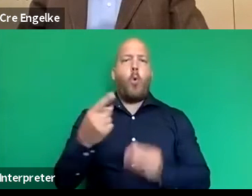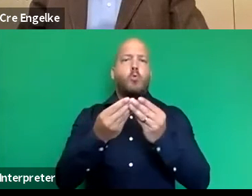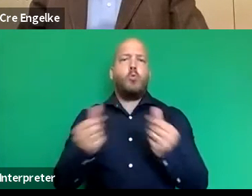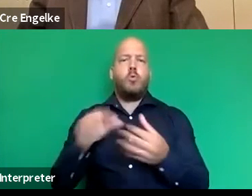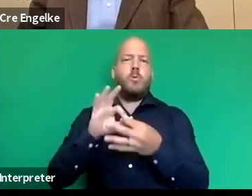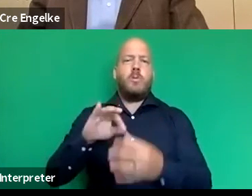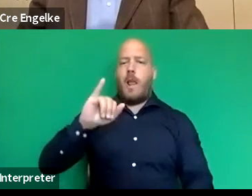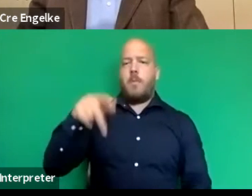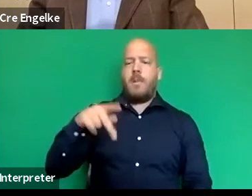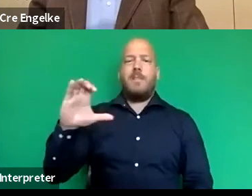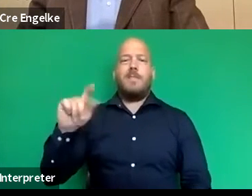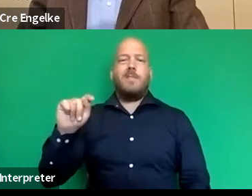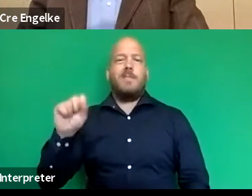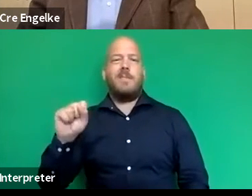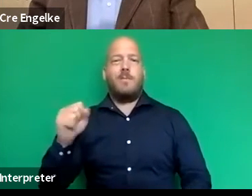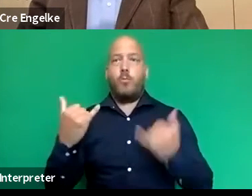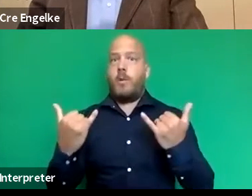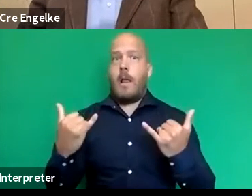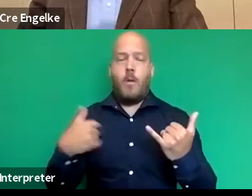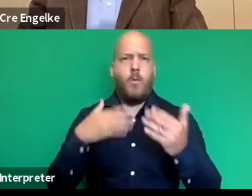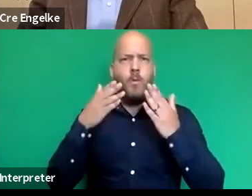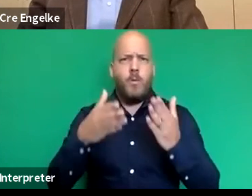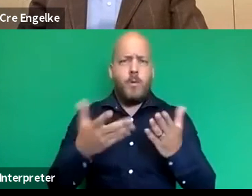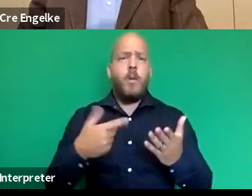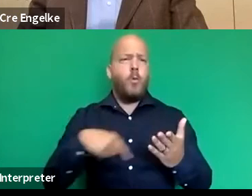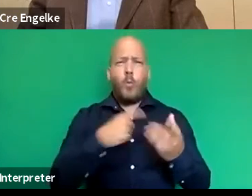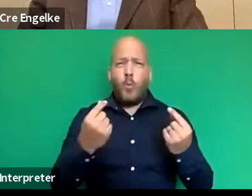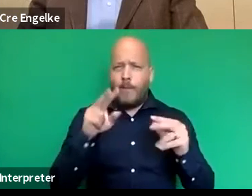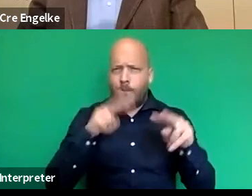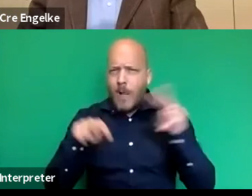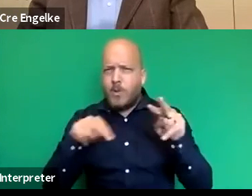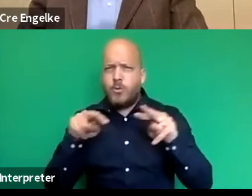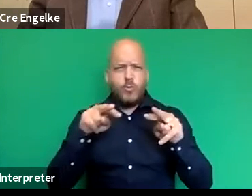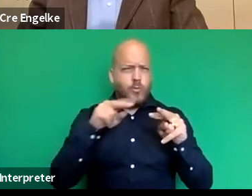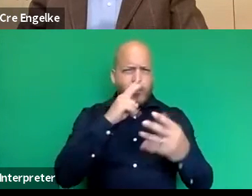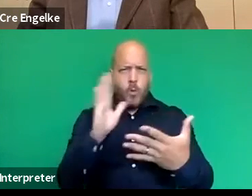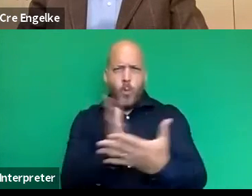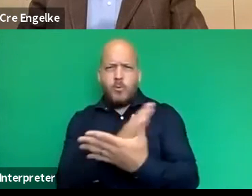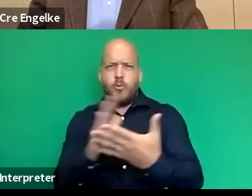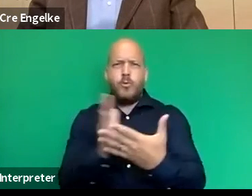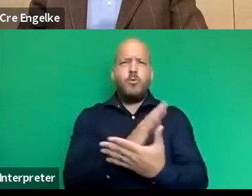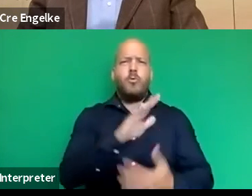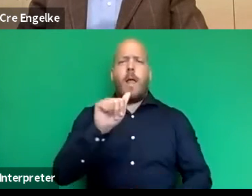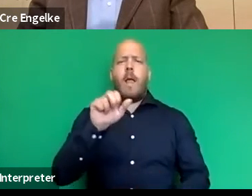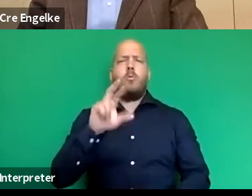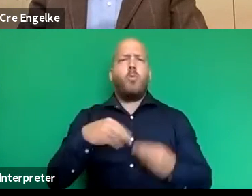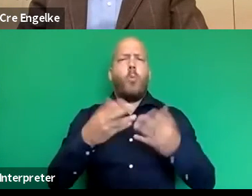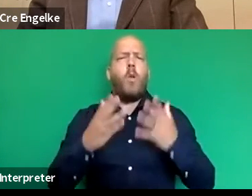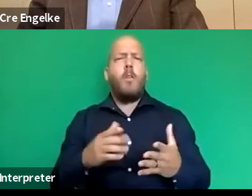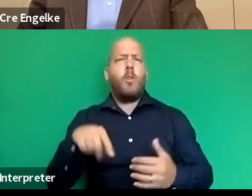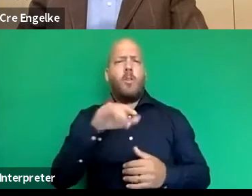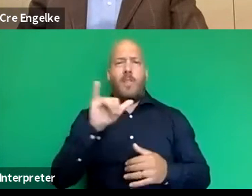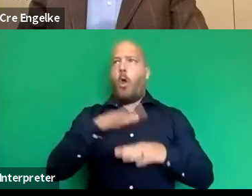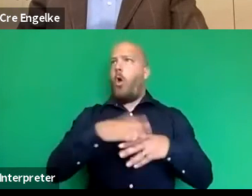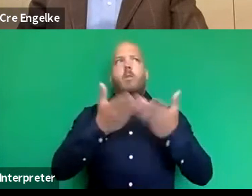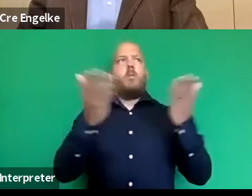now evaluates the range of ASR providers that are on the market. And I'm pretty